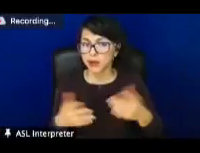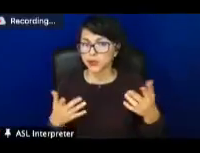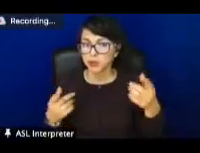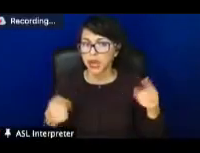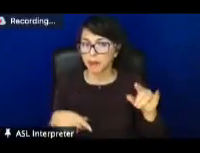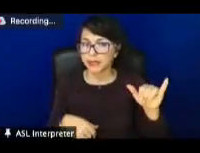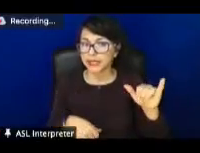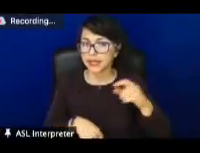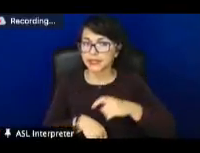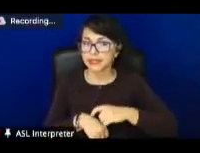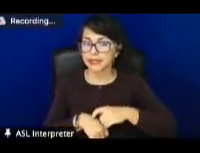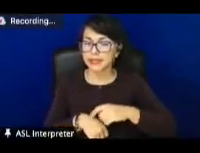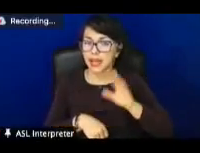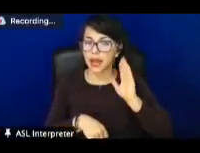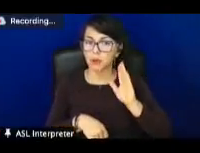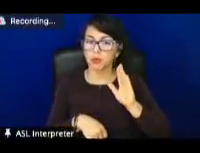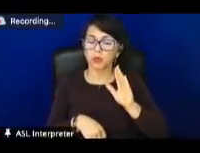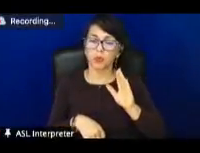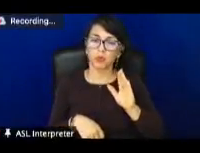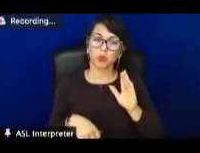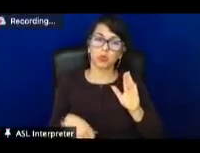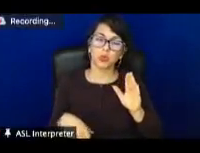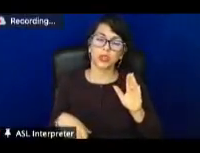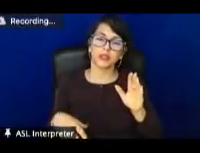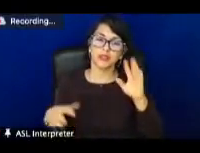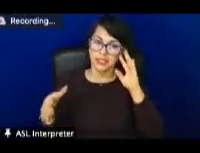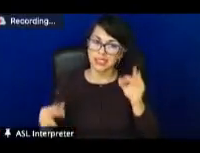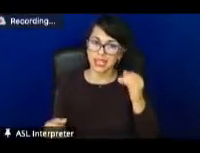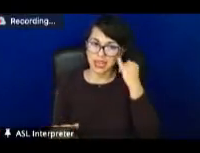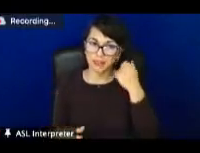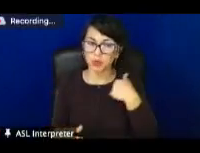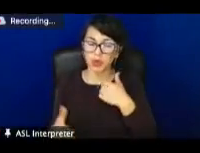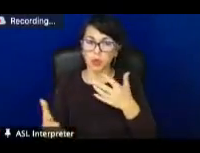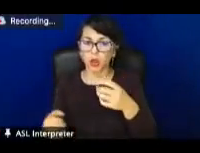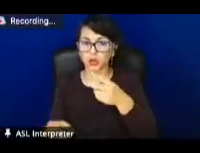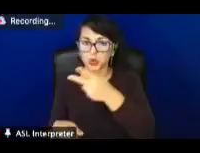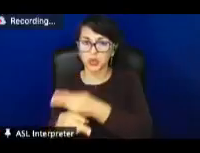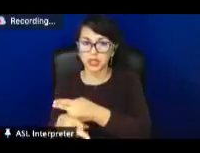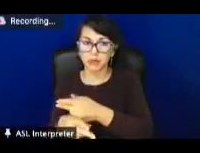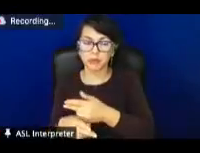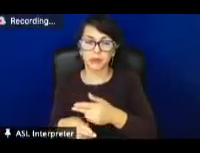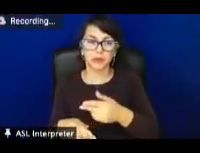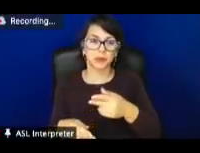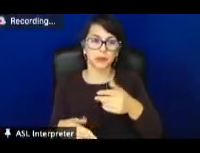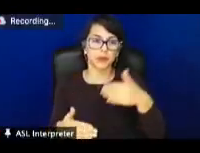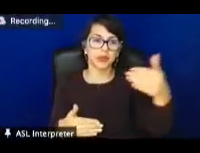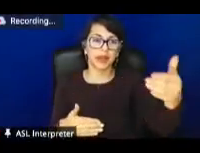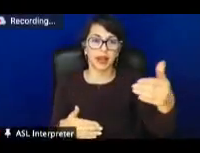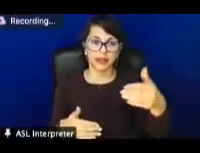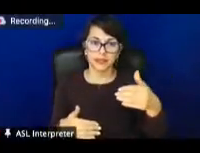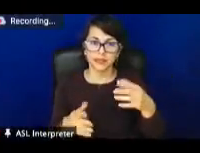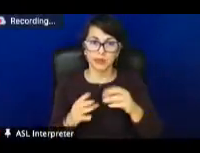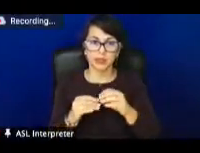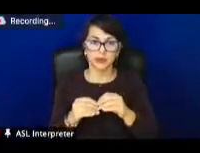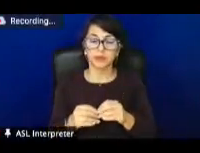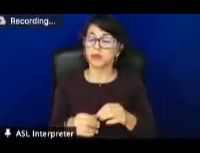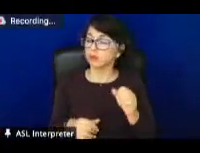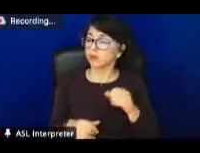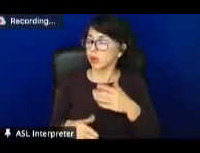Yeah, and that was going to be my proposal too. Is we'll keep it. We next.